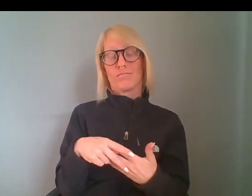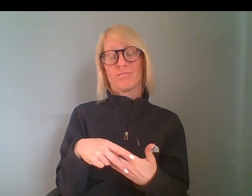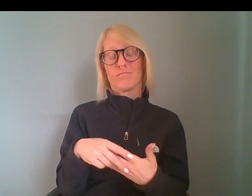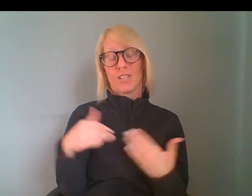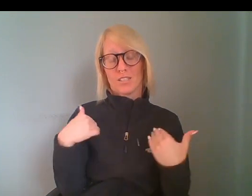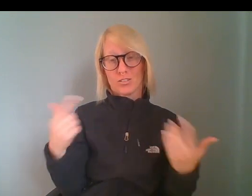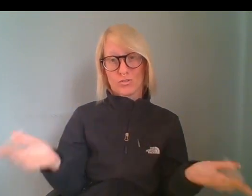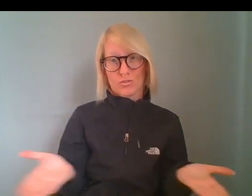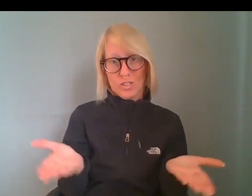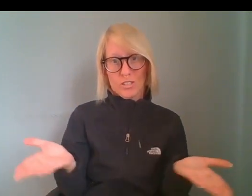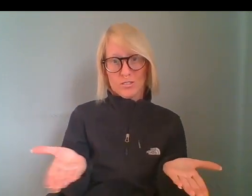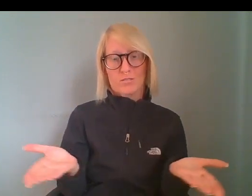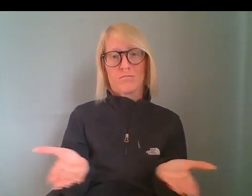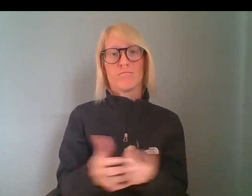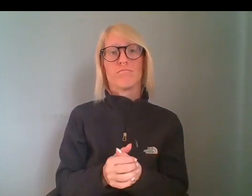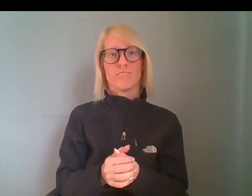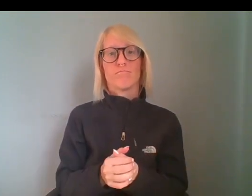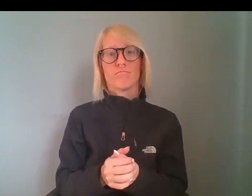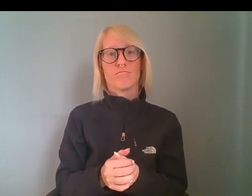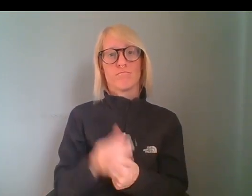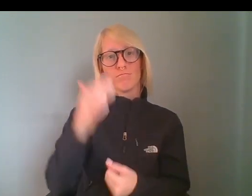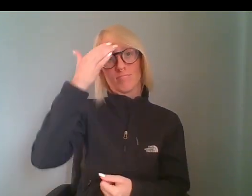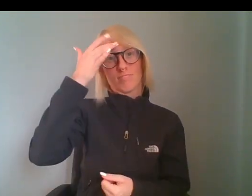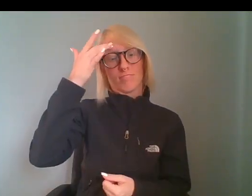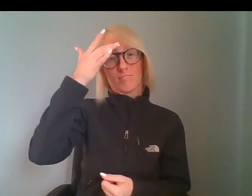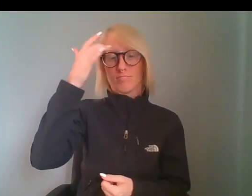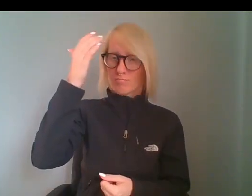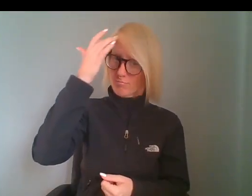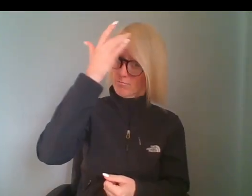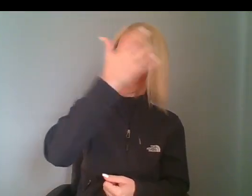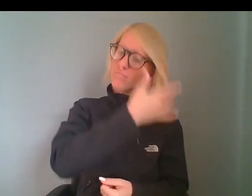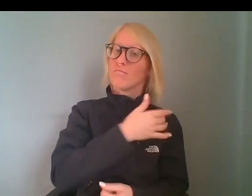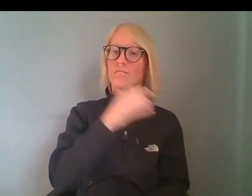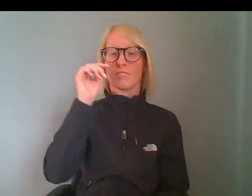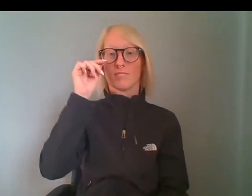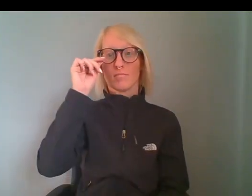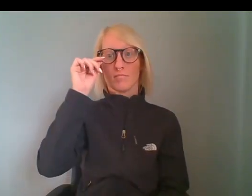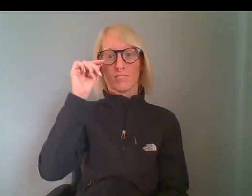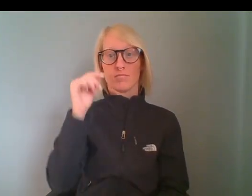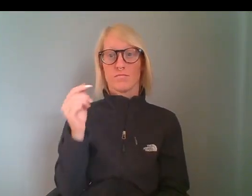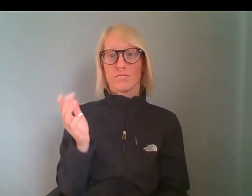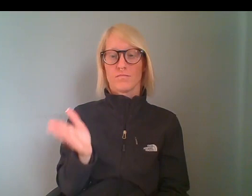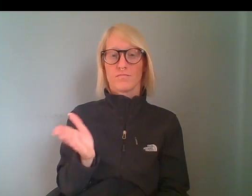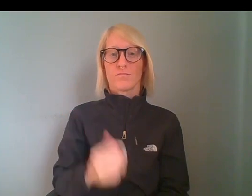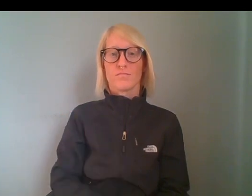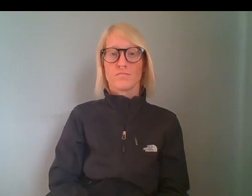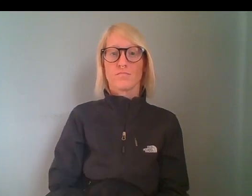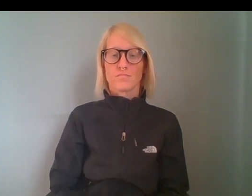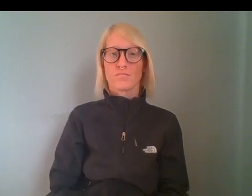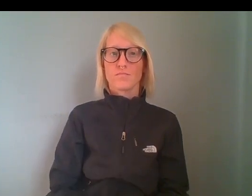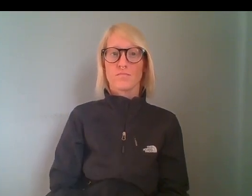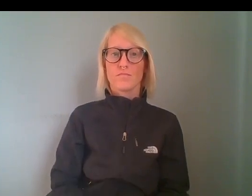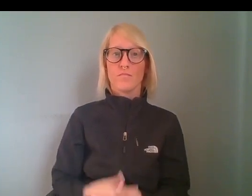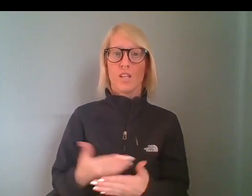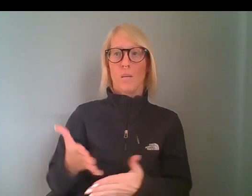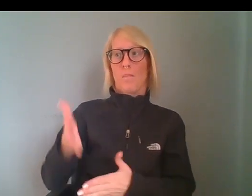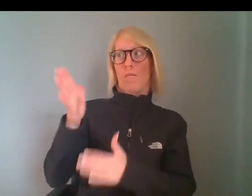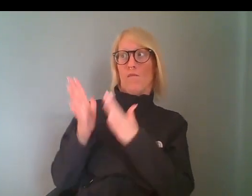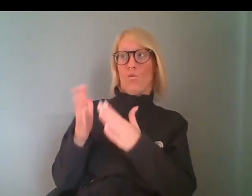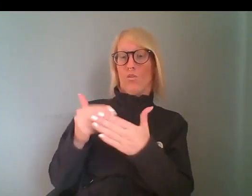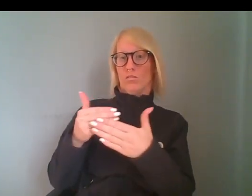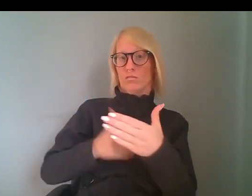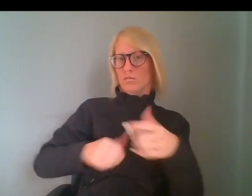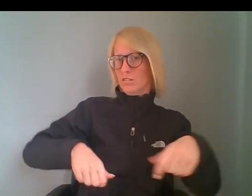And then again, that was just showing you it's finding Coastal Community Foundation, the blog, and the web. And that's because on that previous screen I said